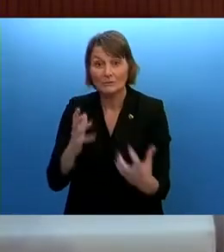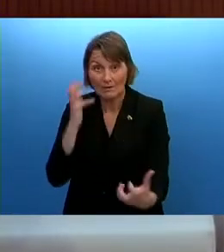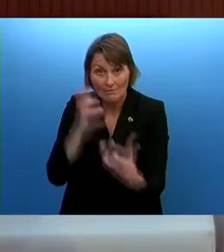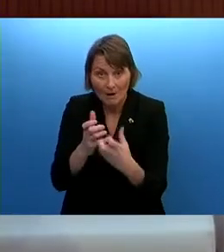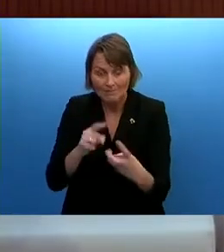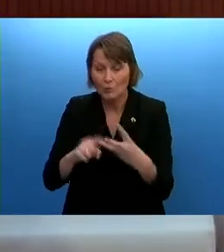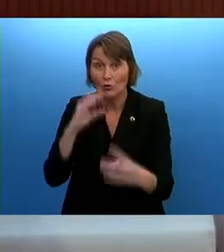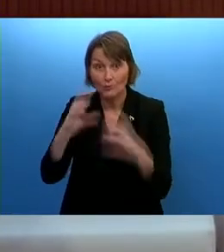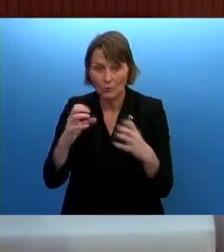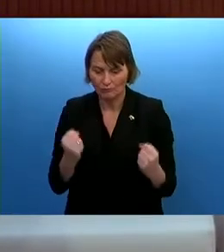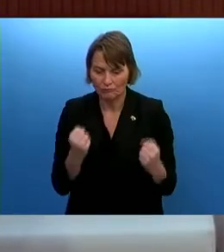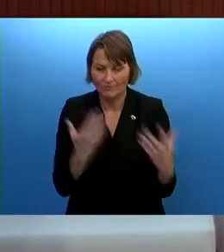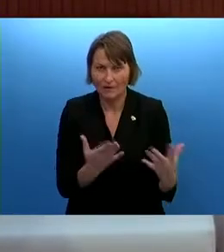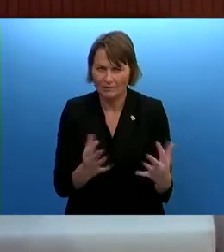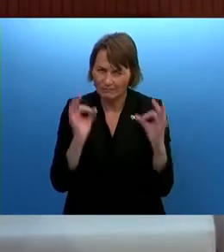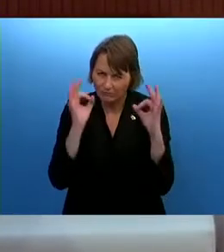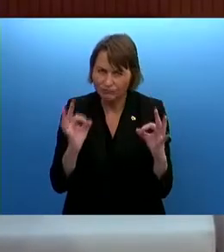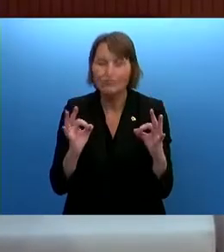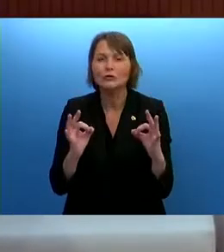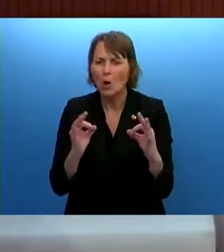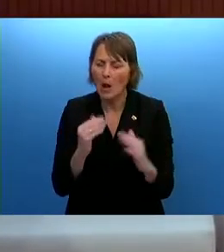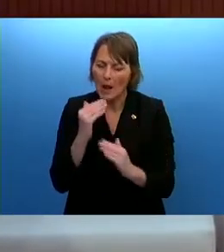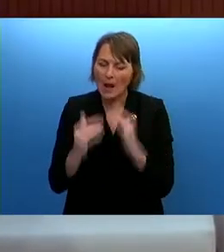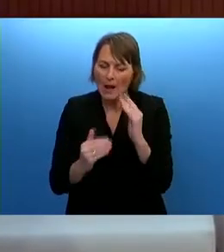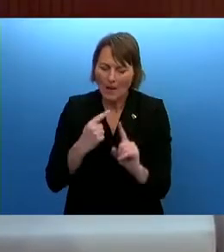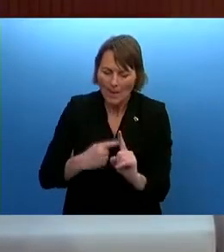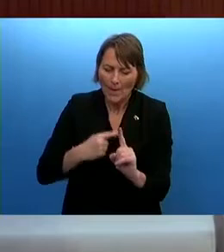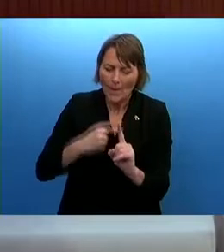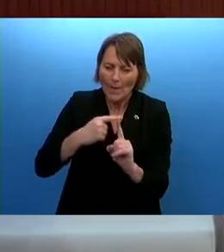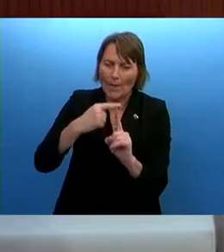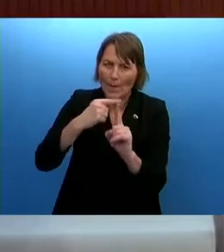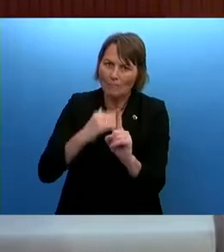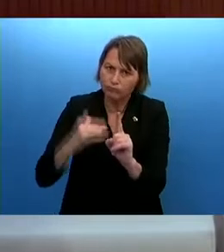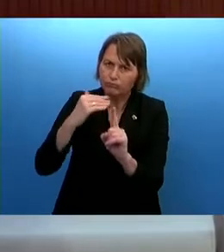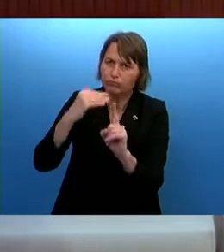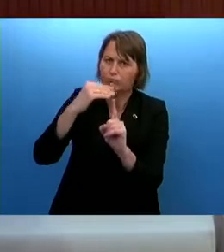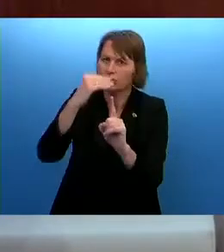communications. We are committed to continuing to improve our record on UNDIS implementation.